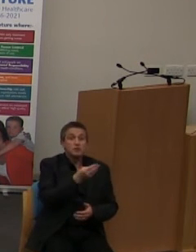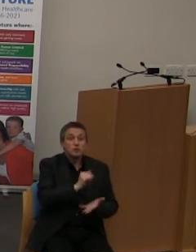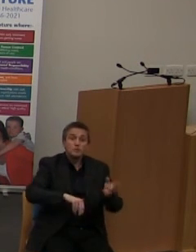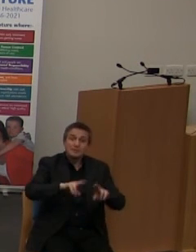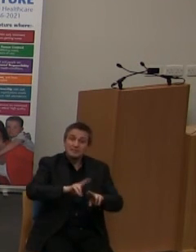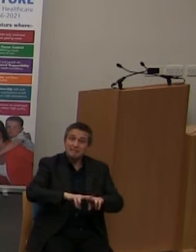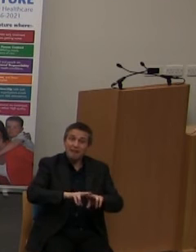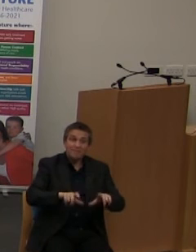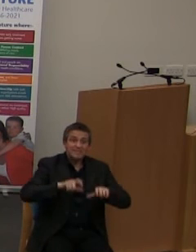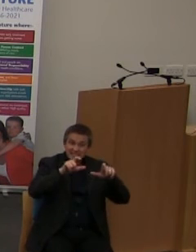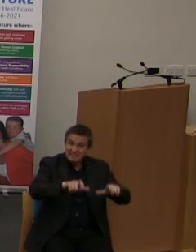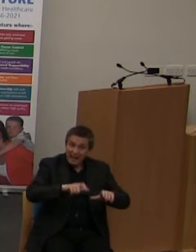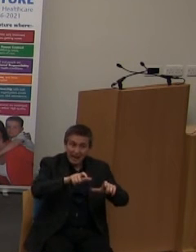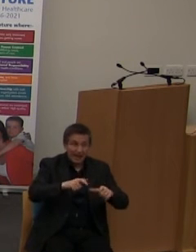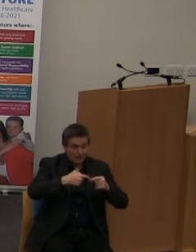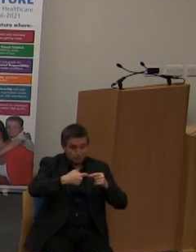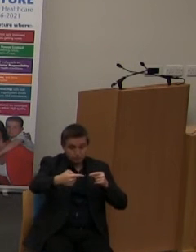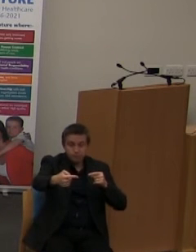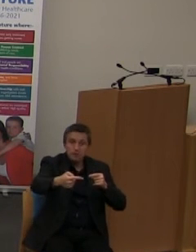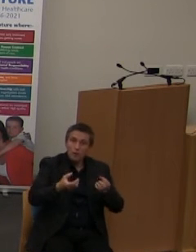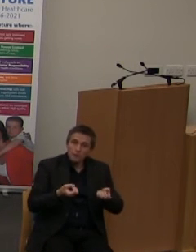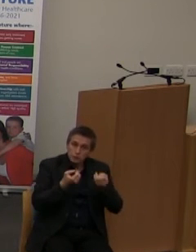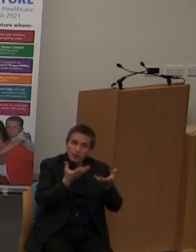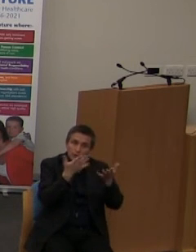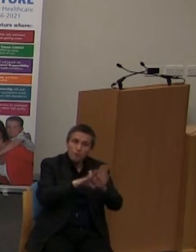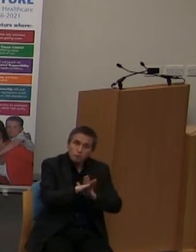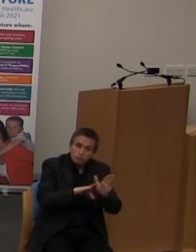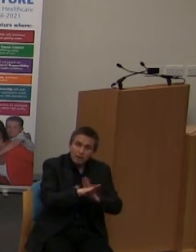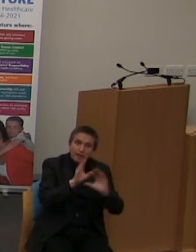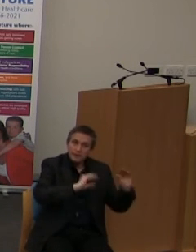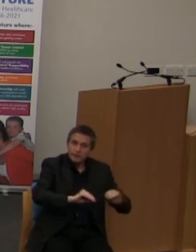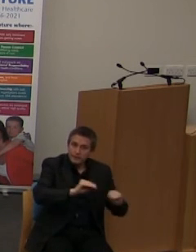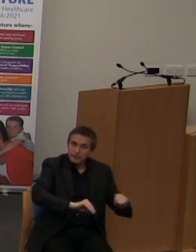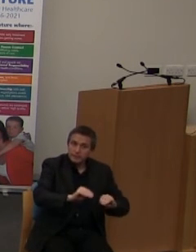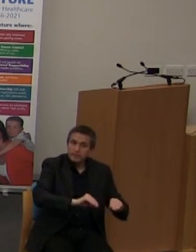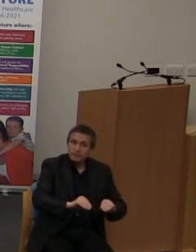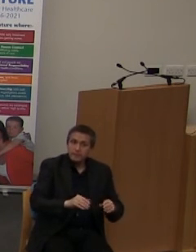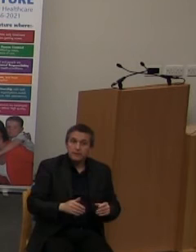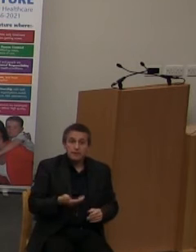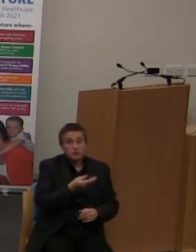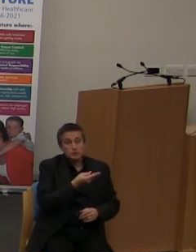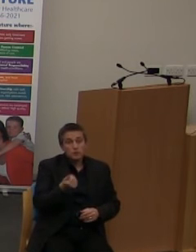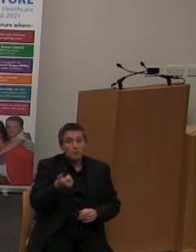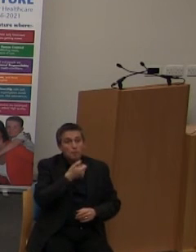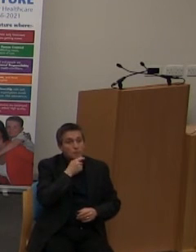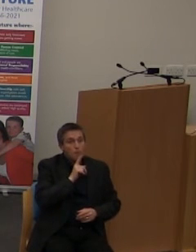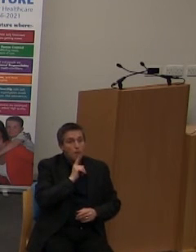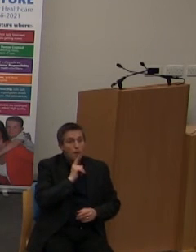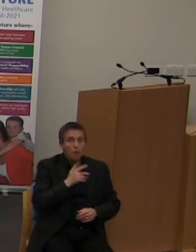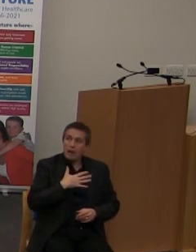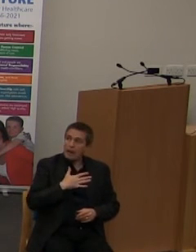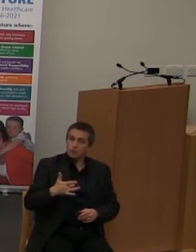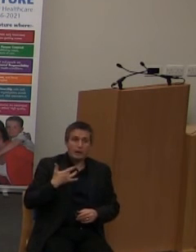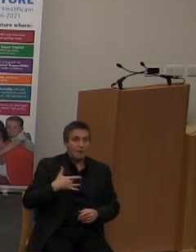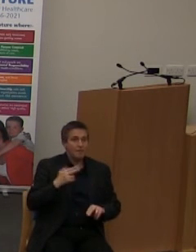try and make sure there's as much enrichment and stretch as we can to keep them here, and we have people who tend to want to work and live in Forth